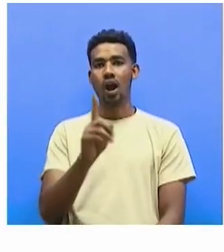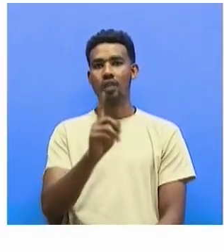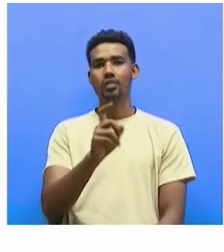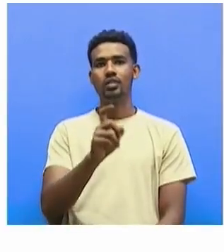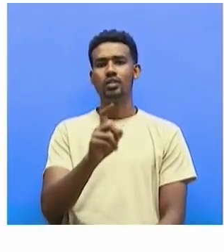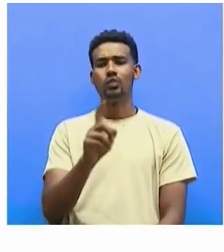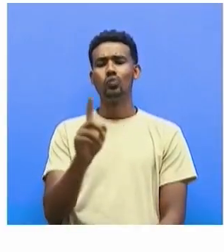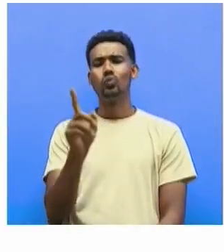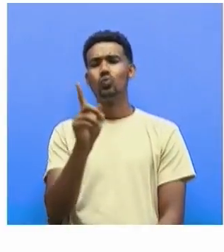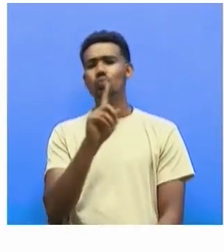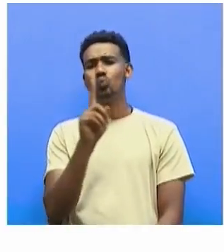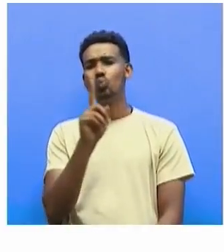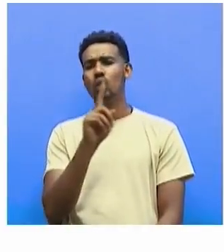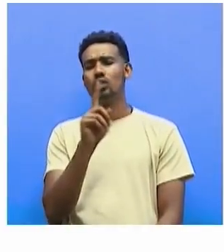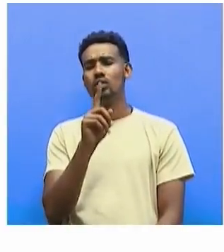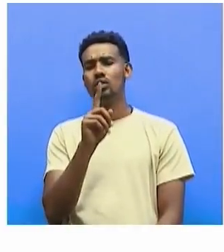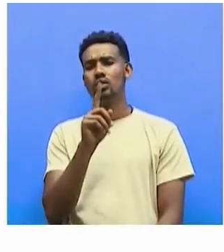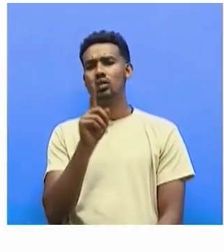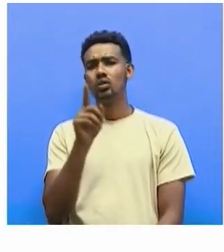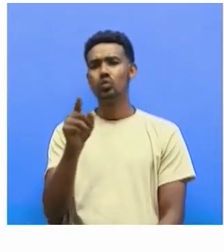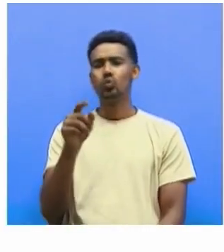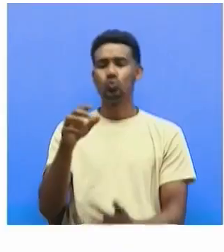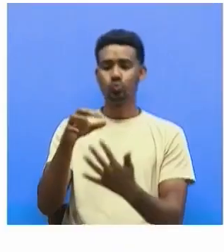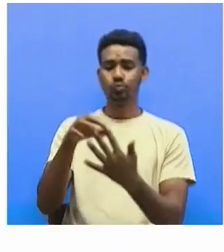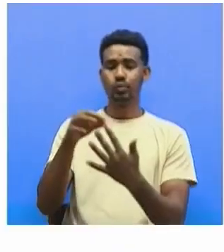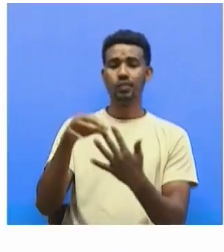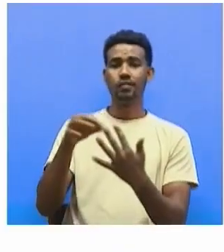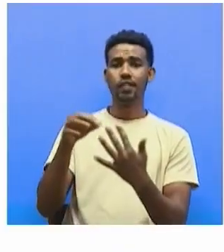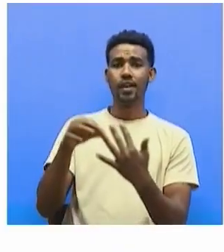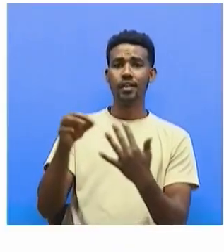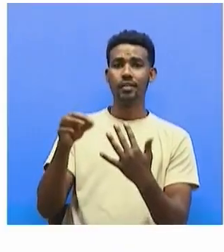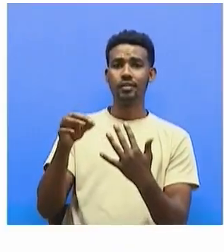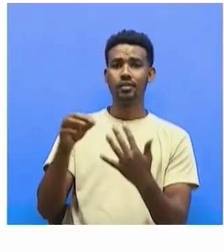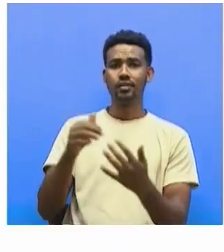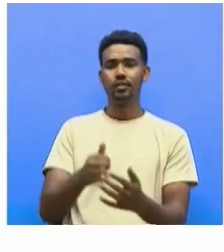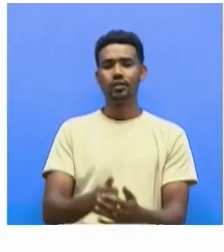do you prefer?